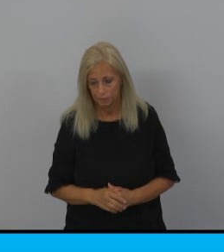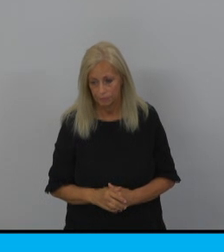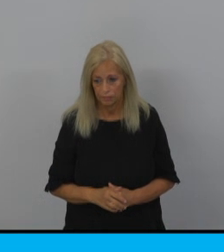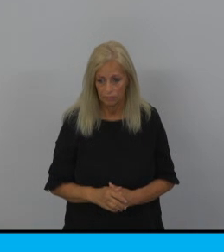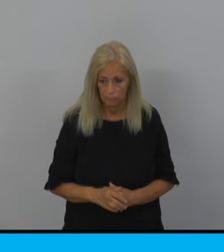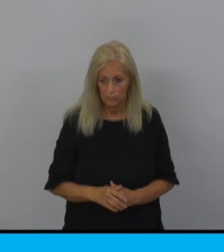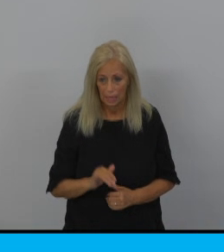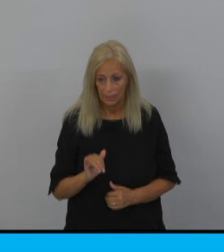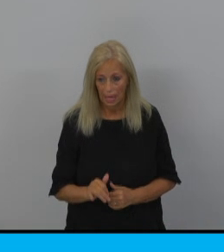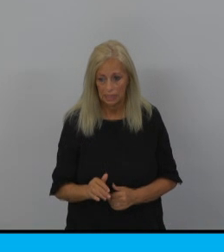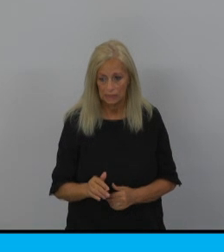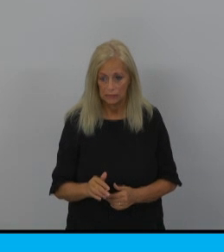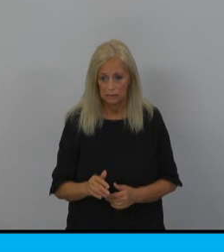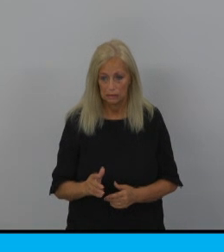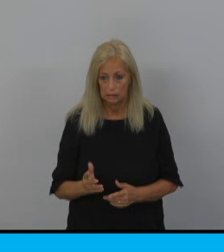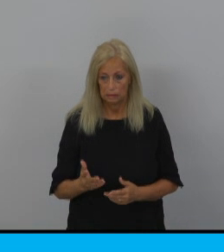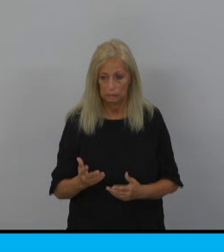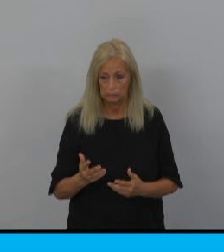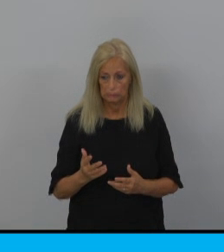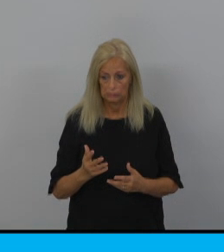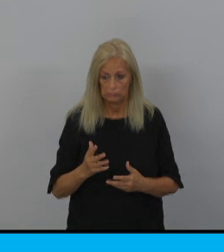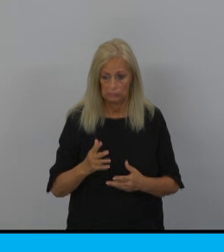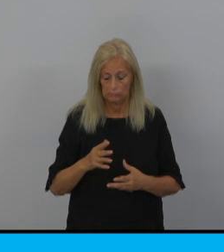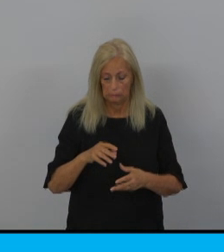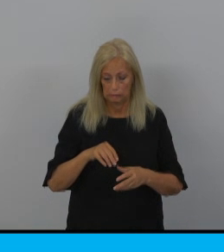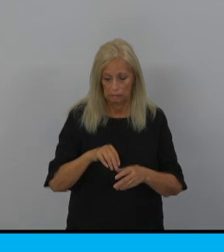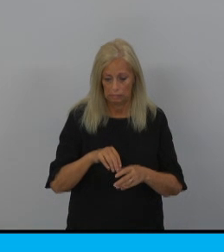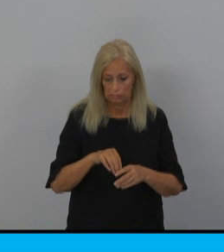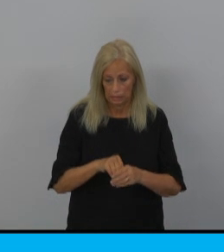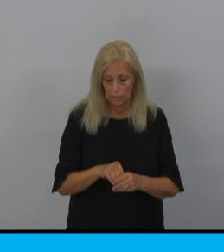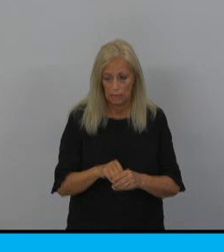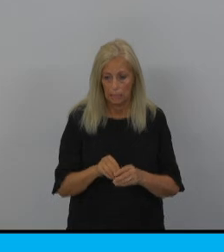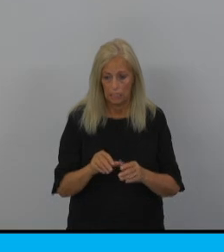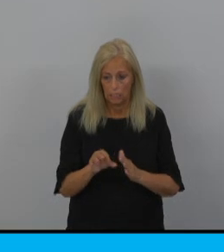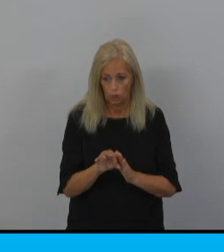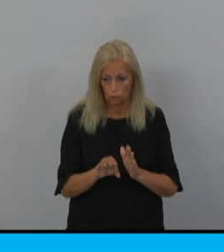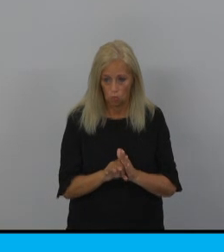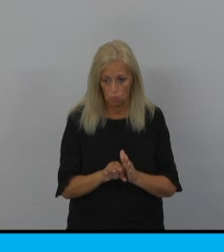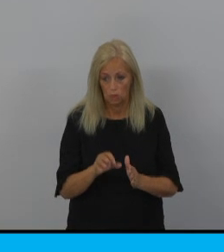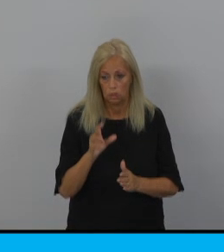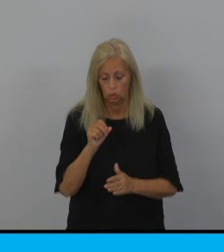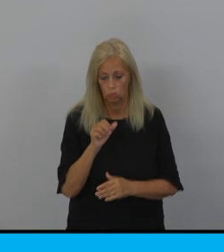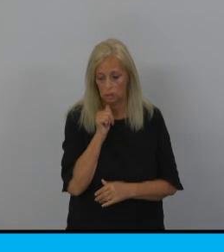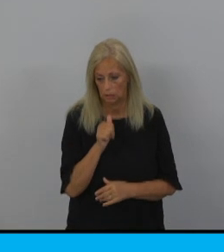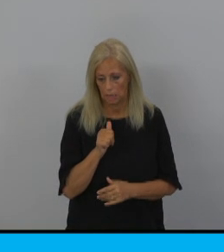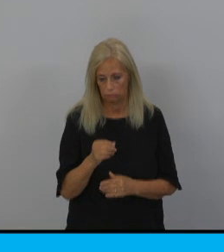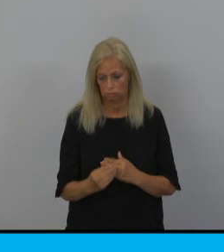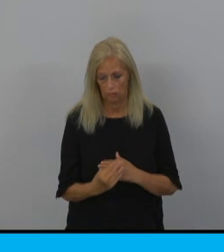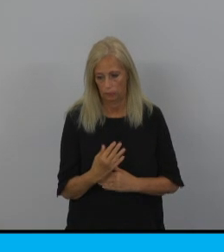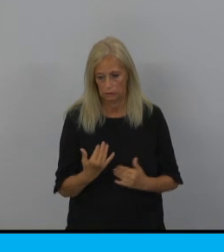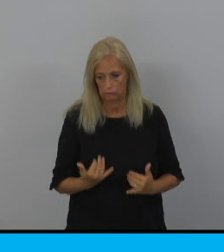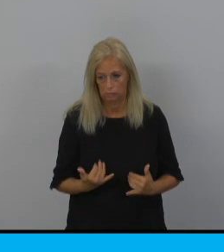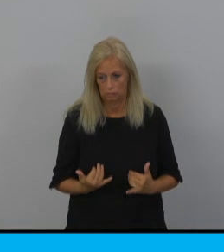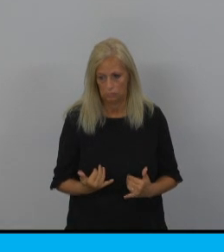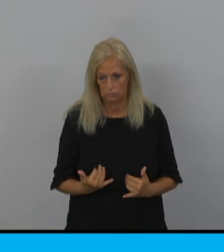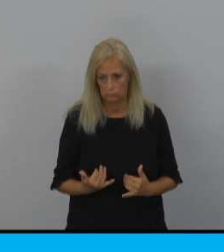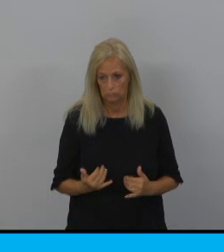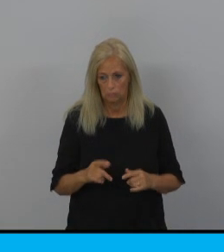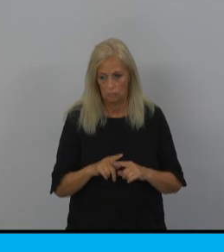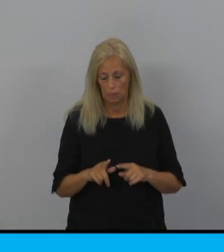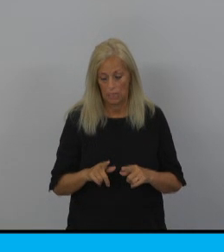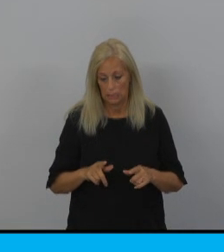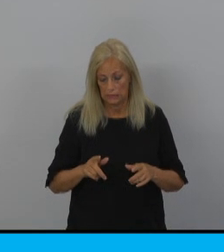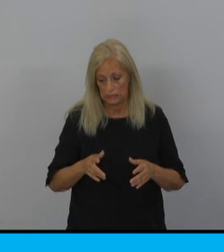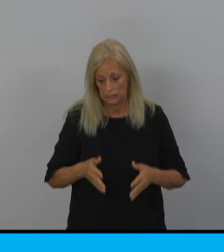is built into the formula, so it doesn't necessarily negatively impact us at this point, it does leave us